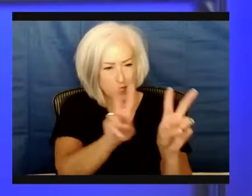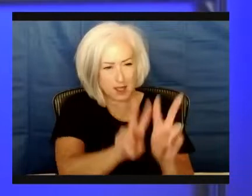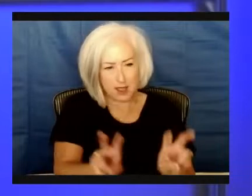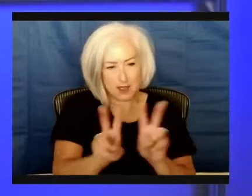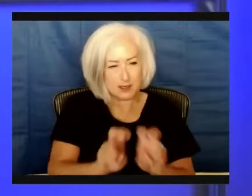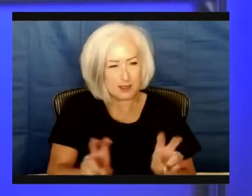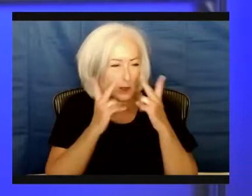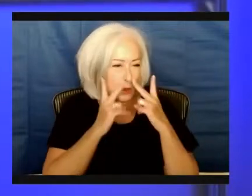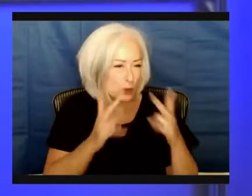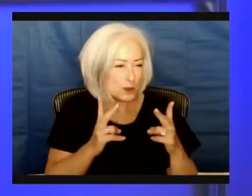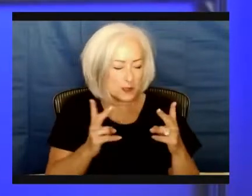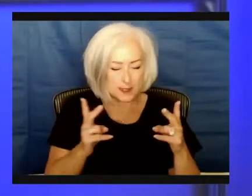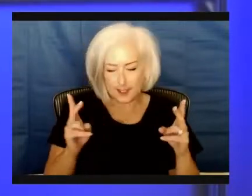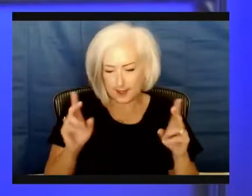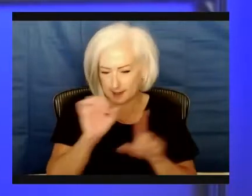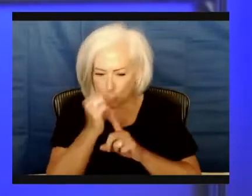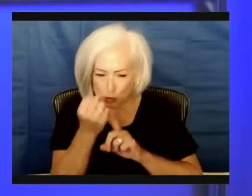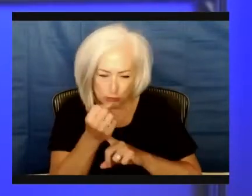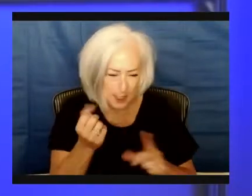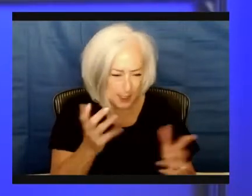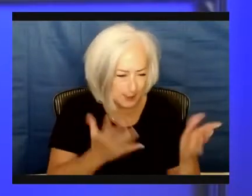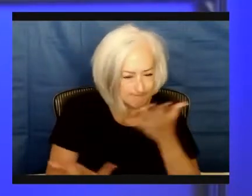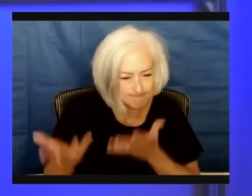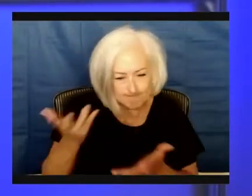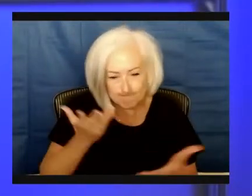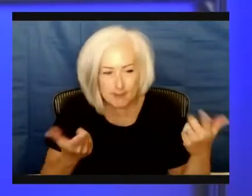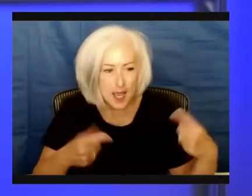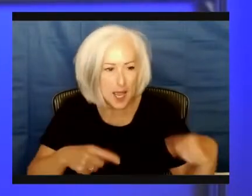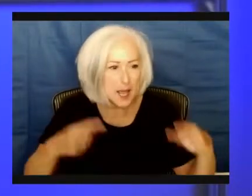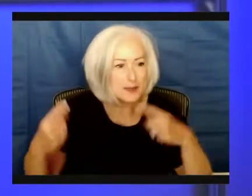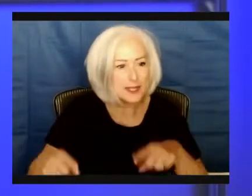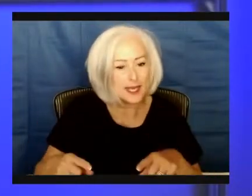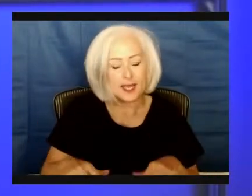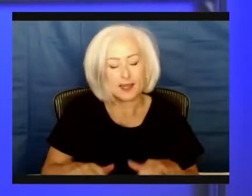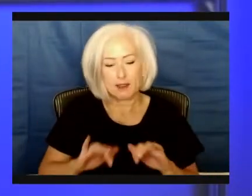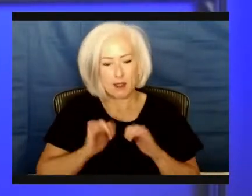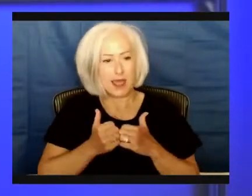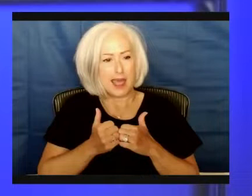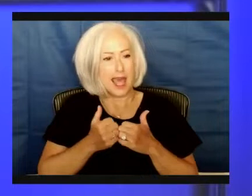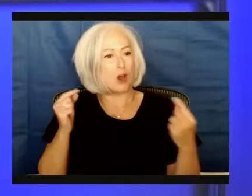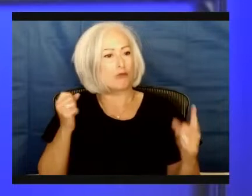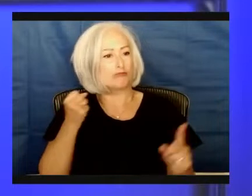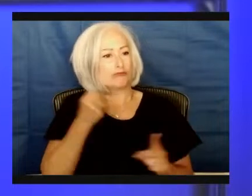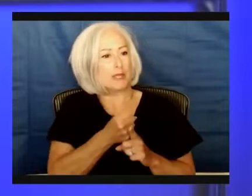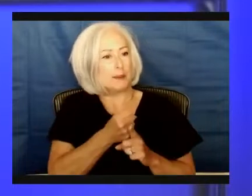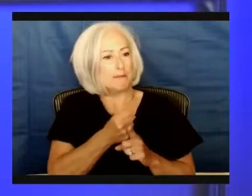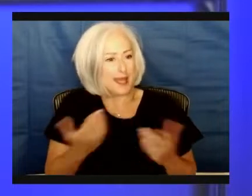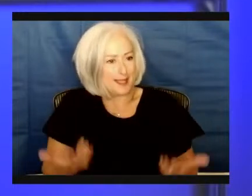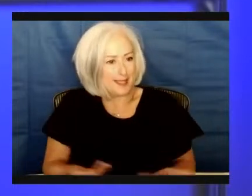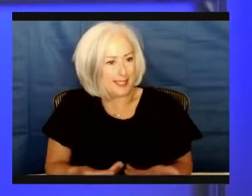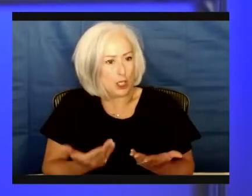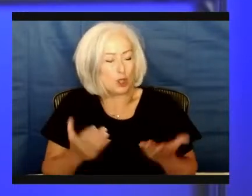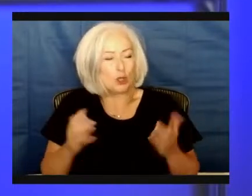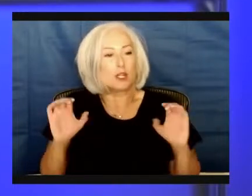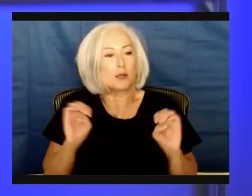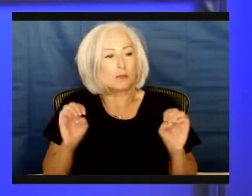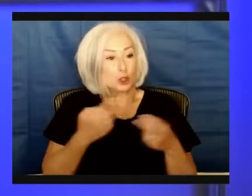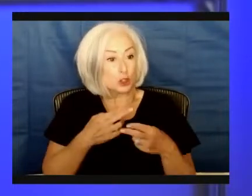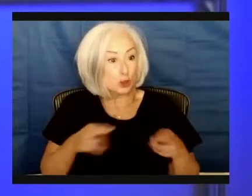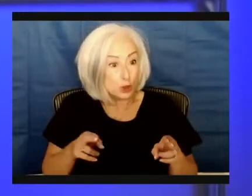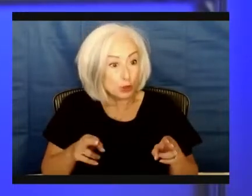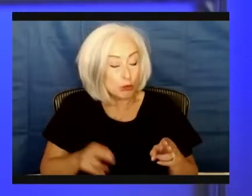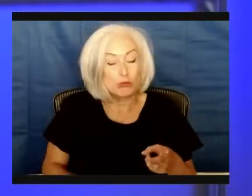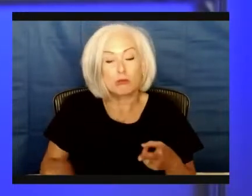casualties are, how that may impact things here in the emergency department and in the hospital and health system overall.